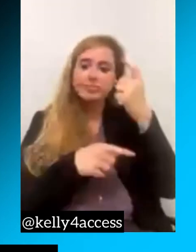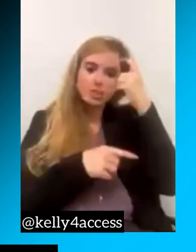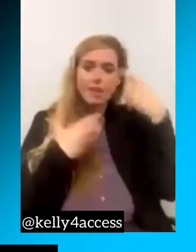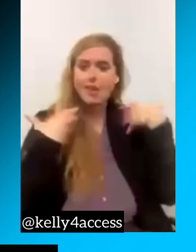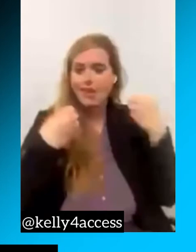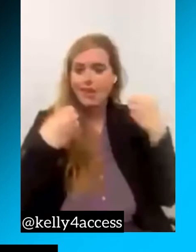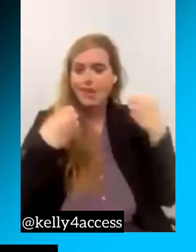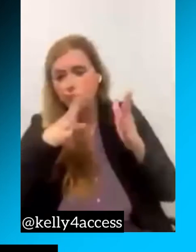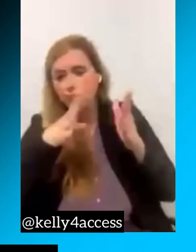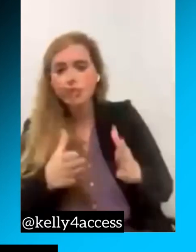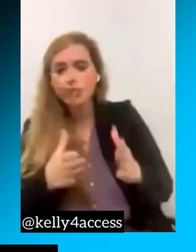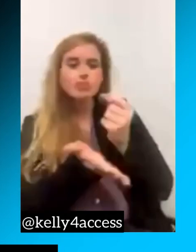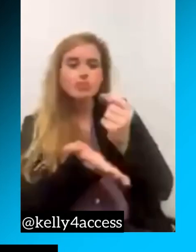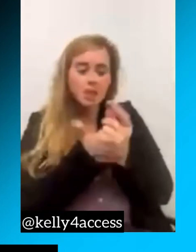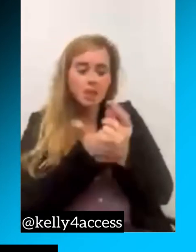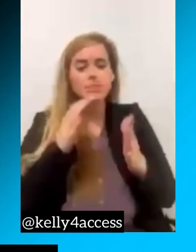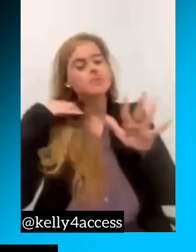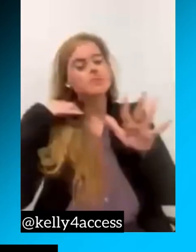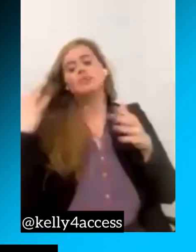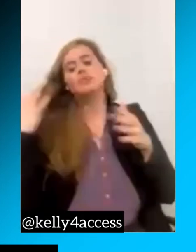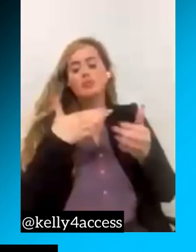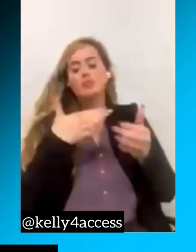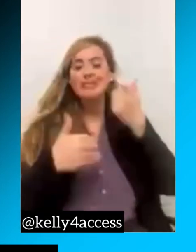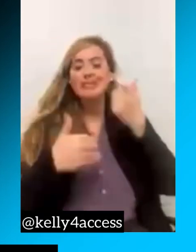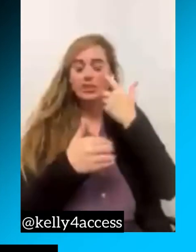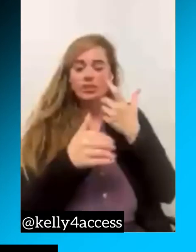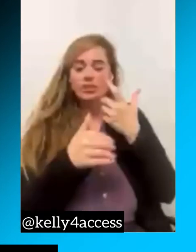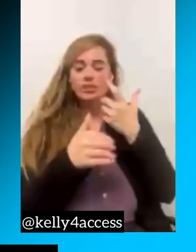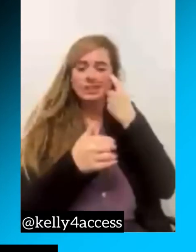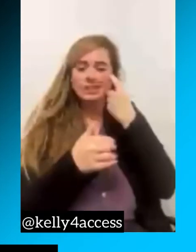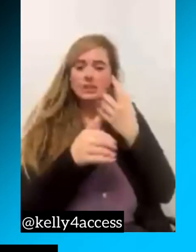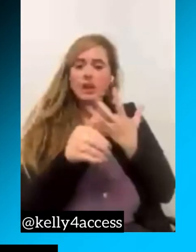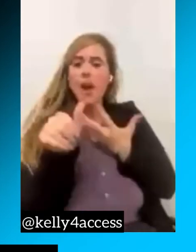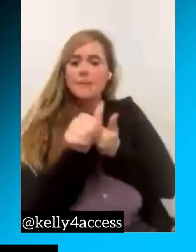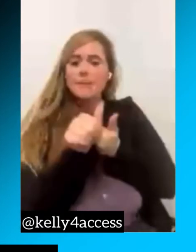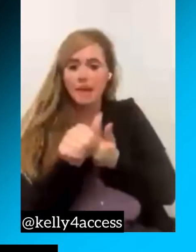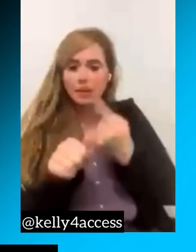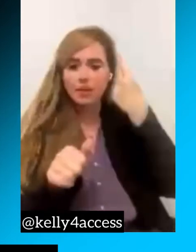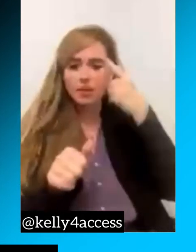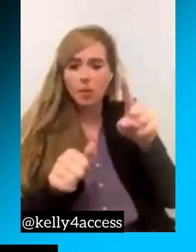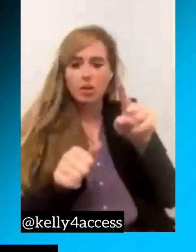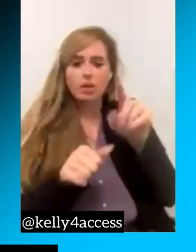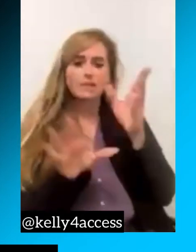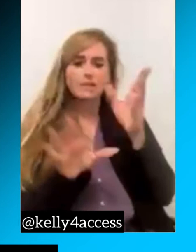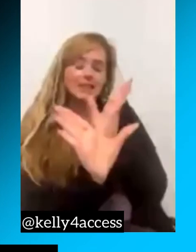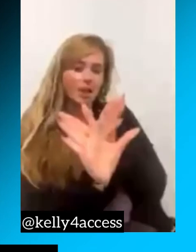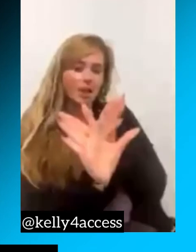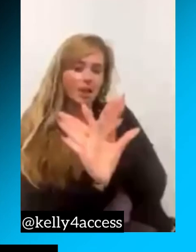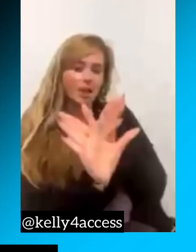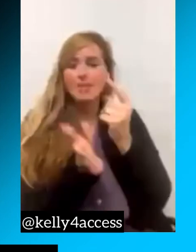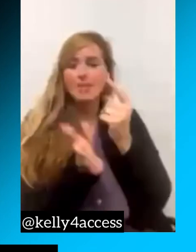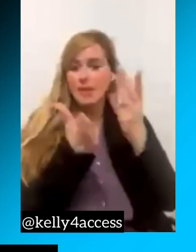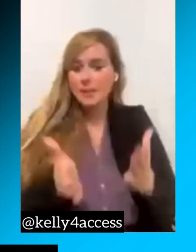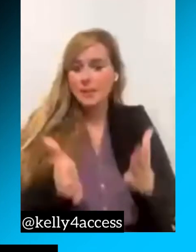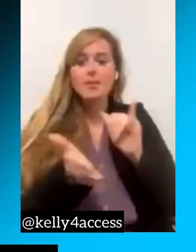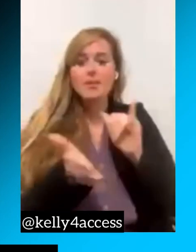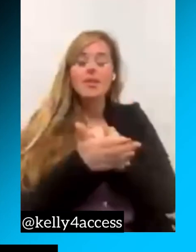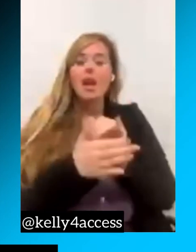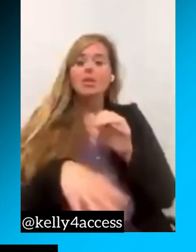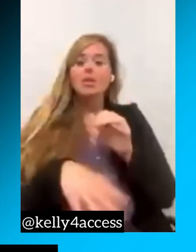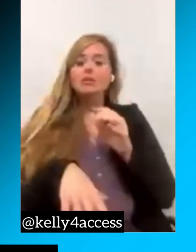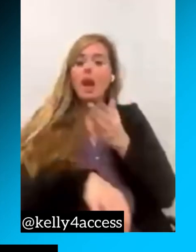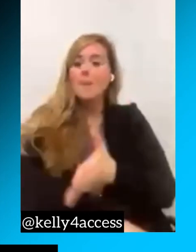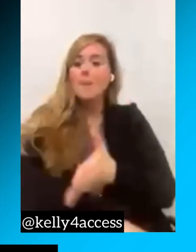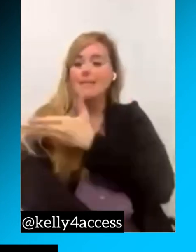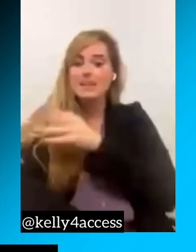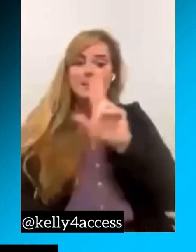was a recent update to the guide for psychologists and therapists, and this update was in regards